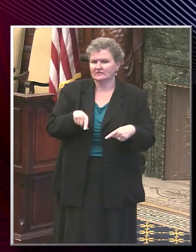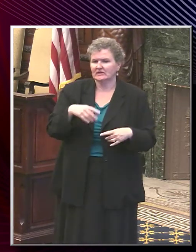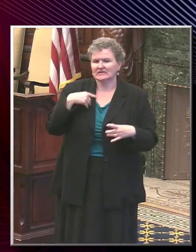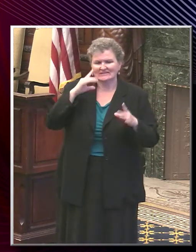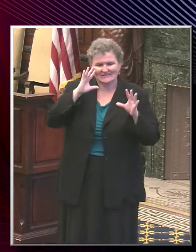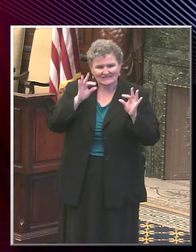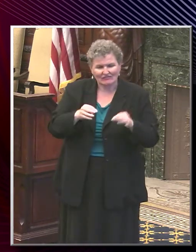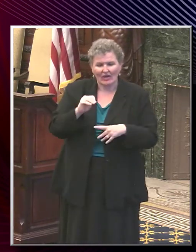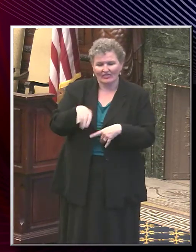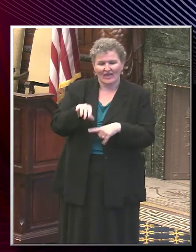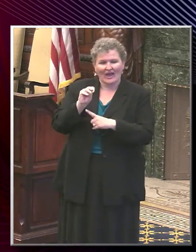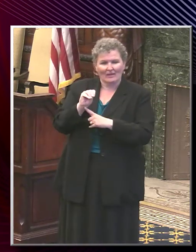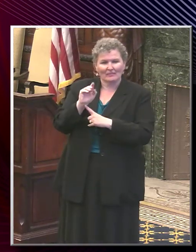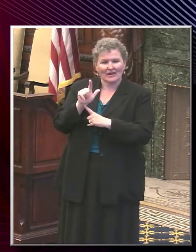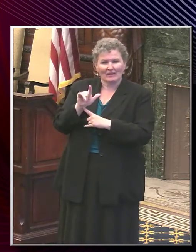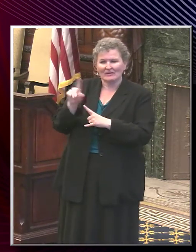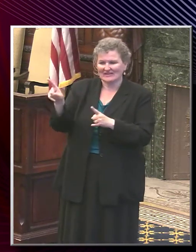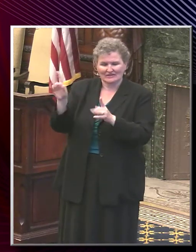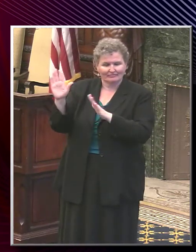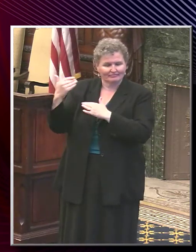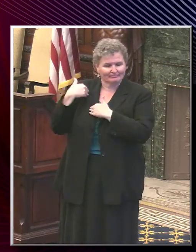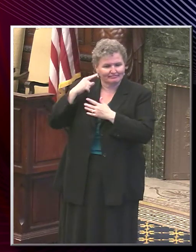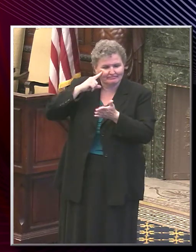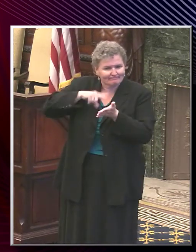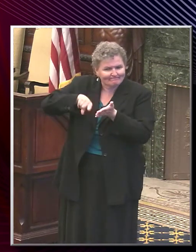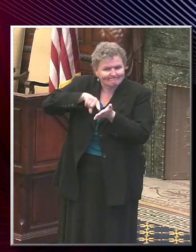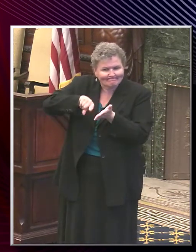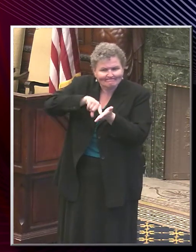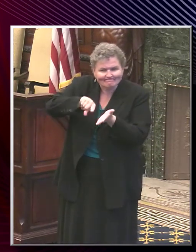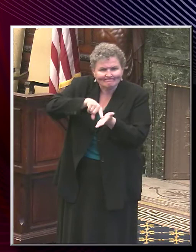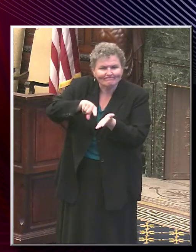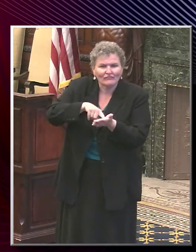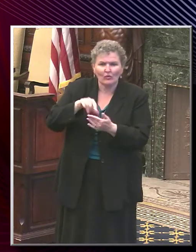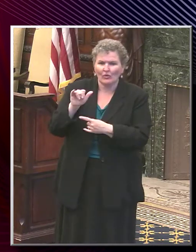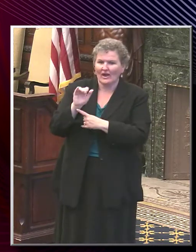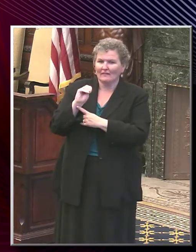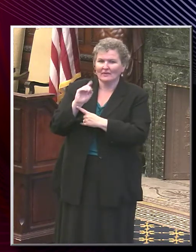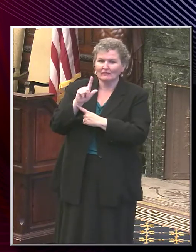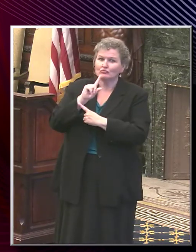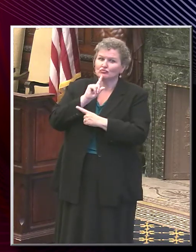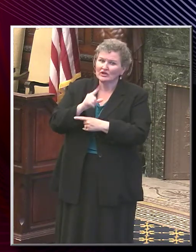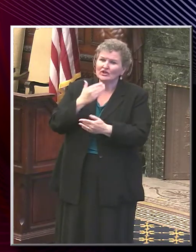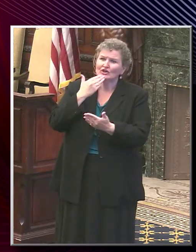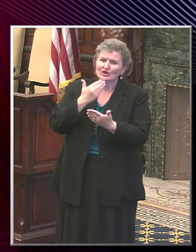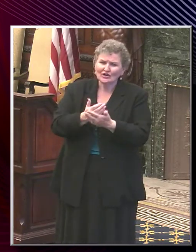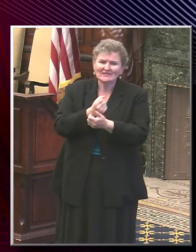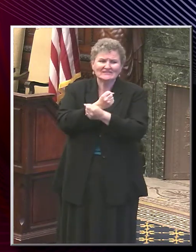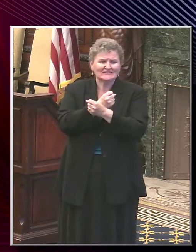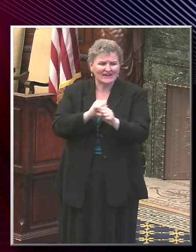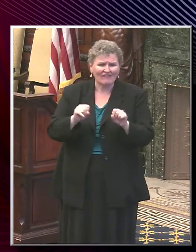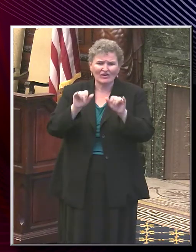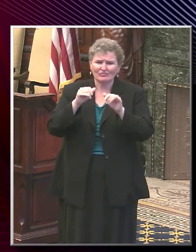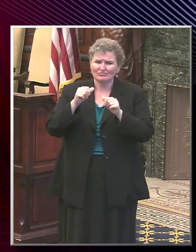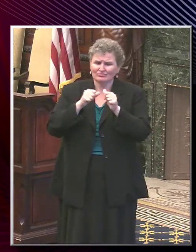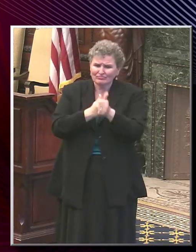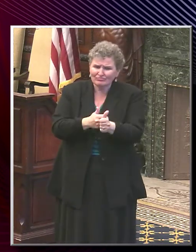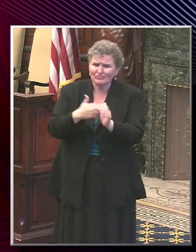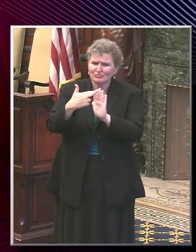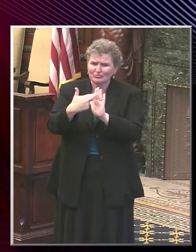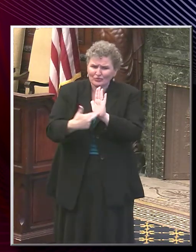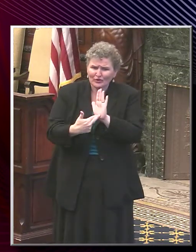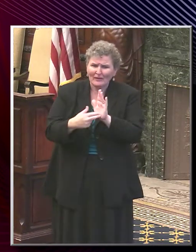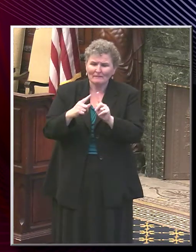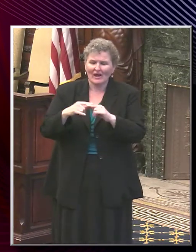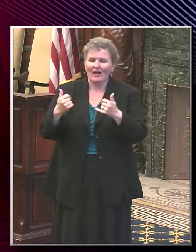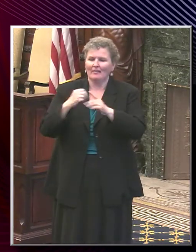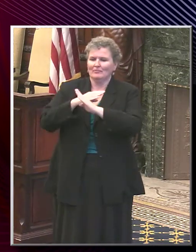will, talk to them about this. Again, they have some very tight safety protocols that should have prevented this from happening. So I think they need to